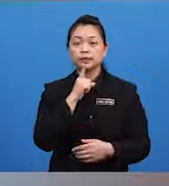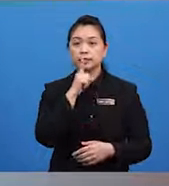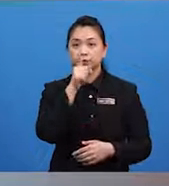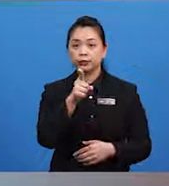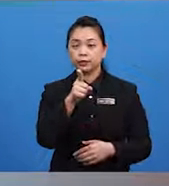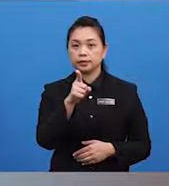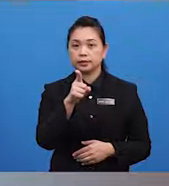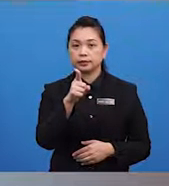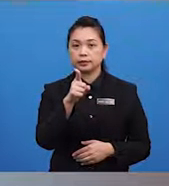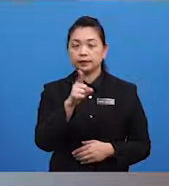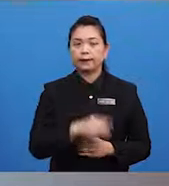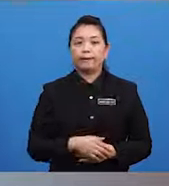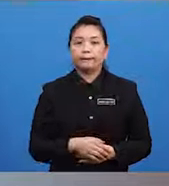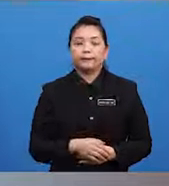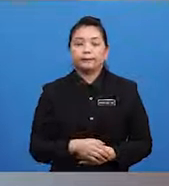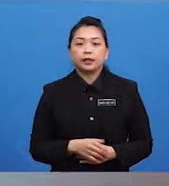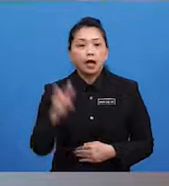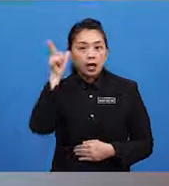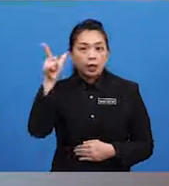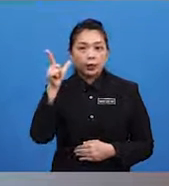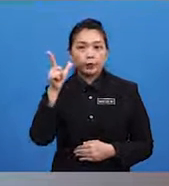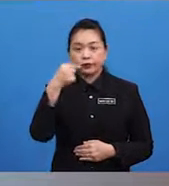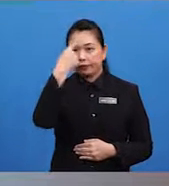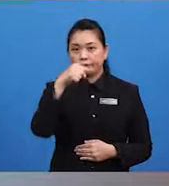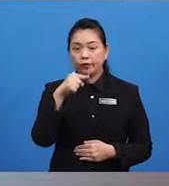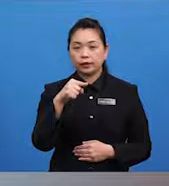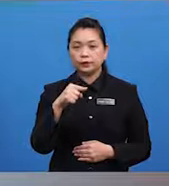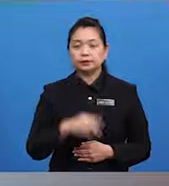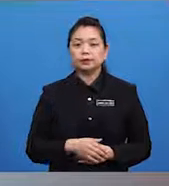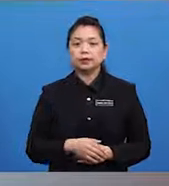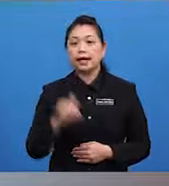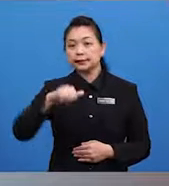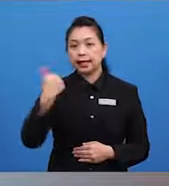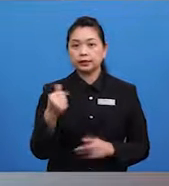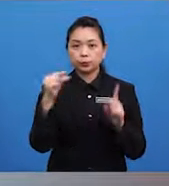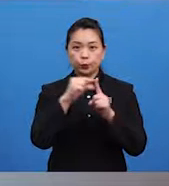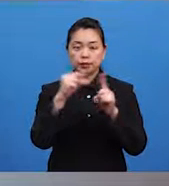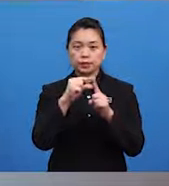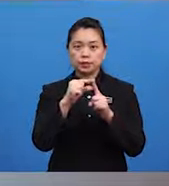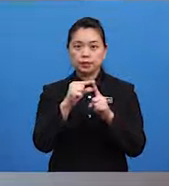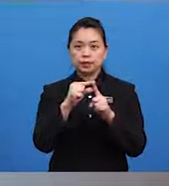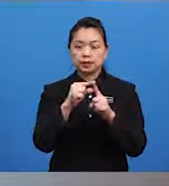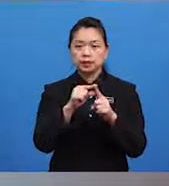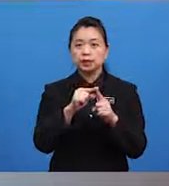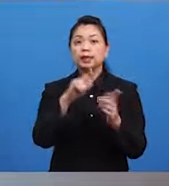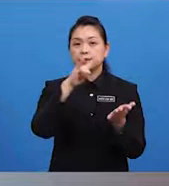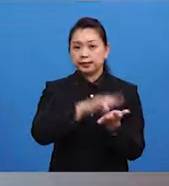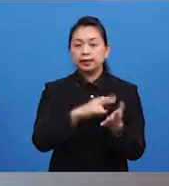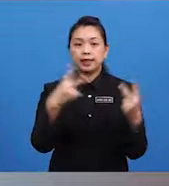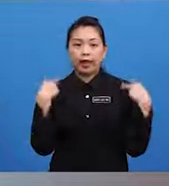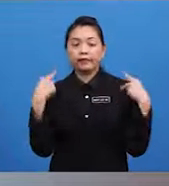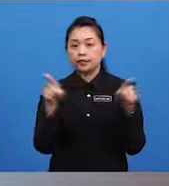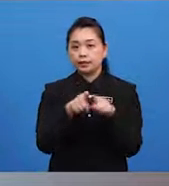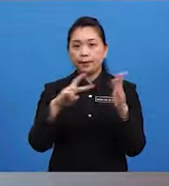cannot find this word, look for a synonym or another word that has the same meaning